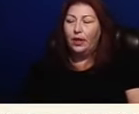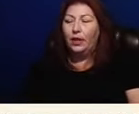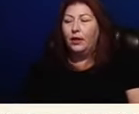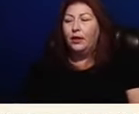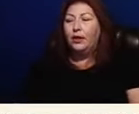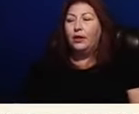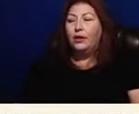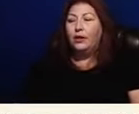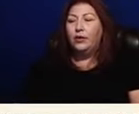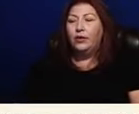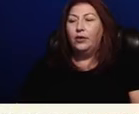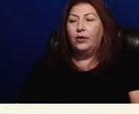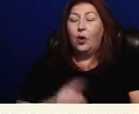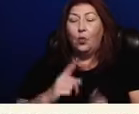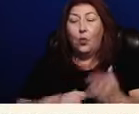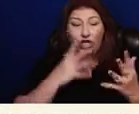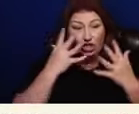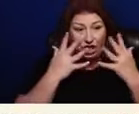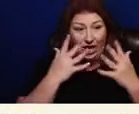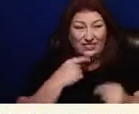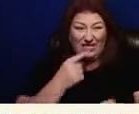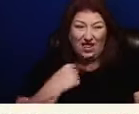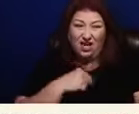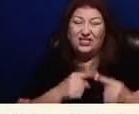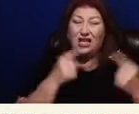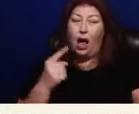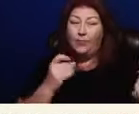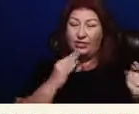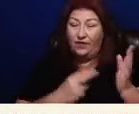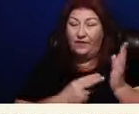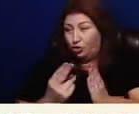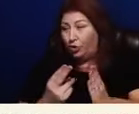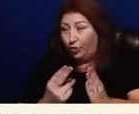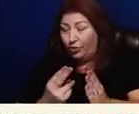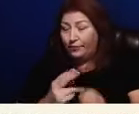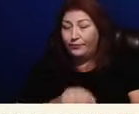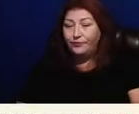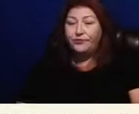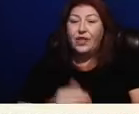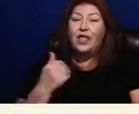That what shame is telling us is the opposite of true. Okay. There is